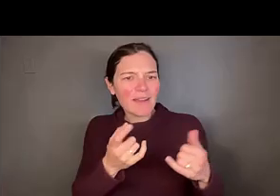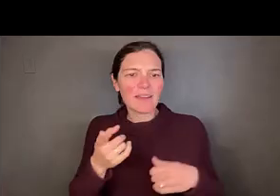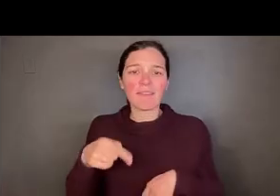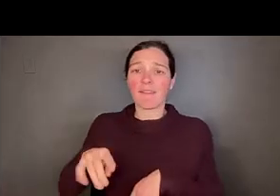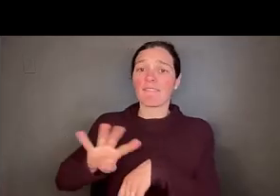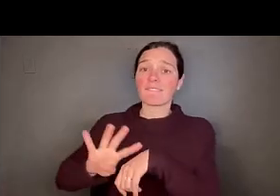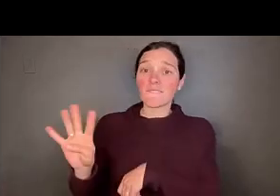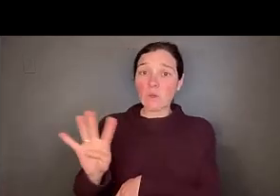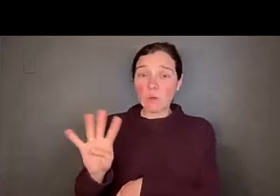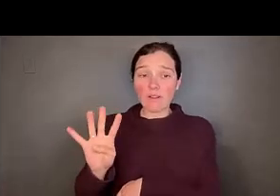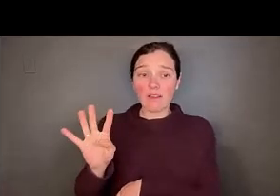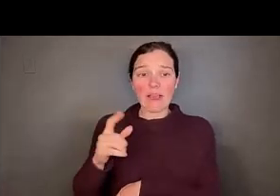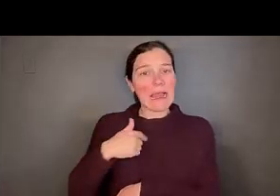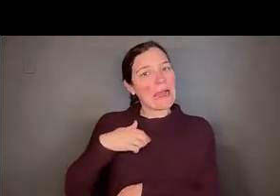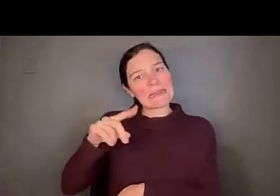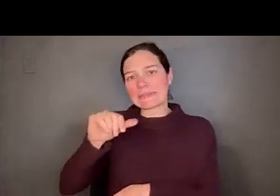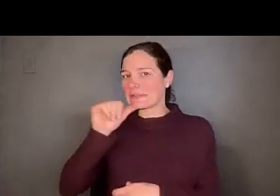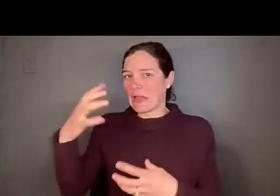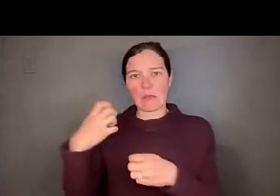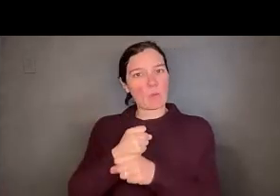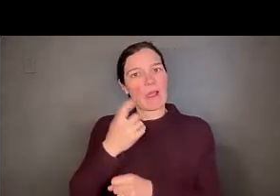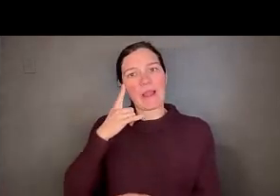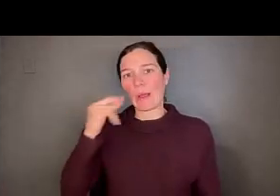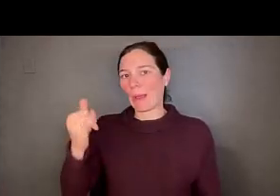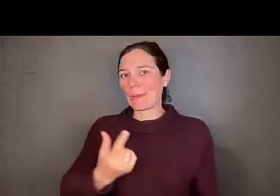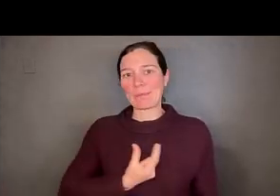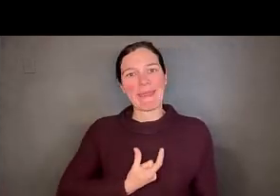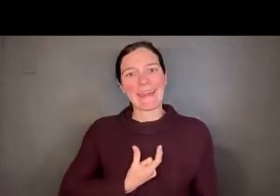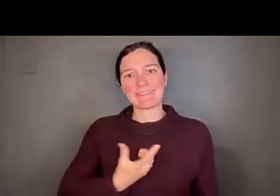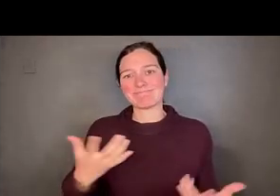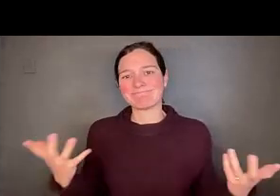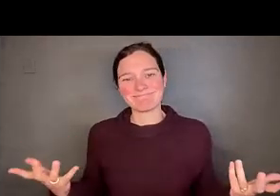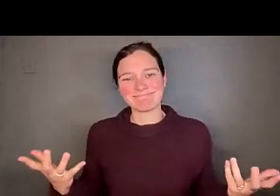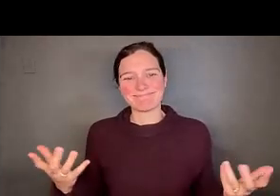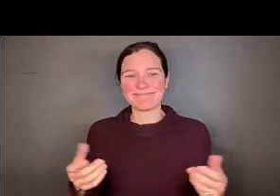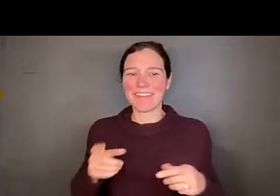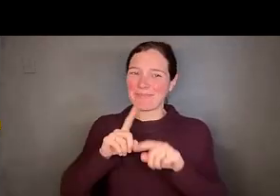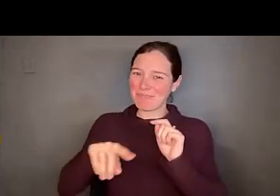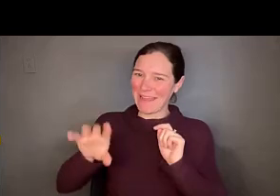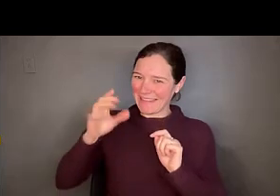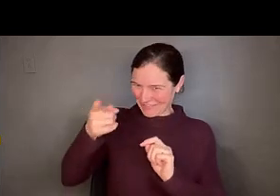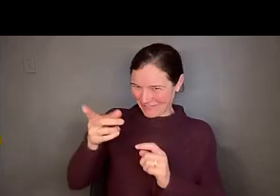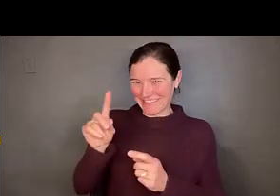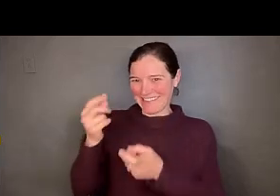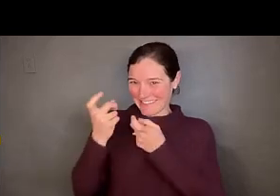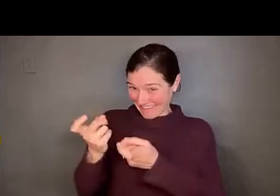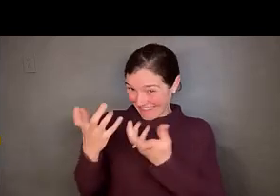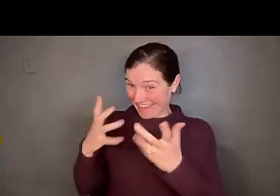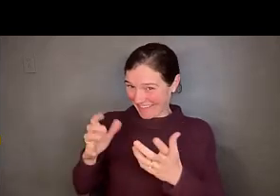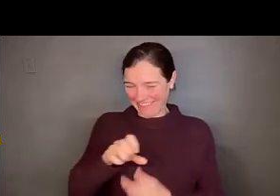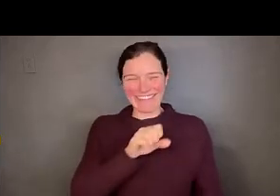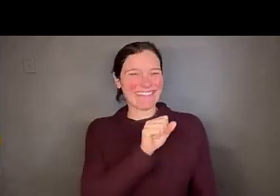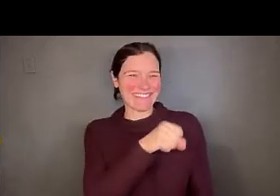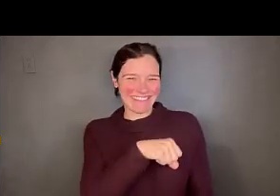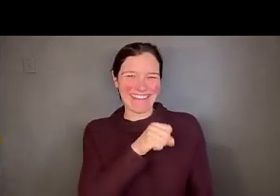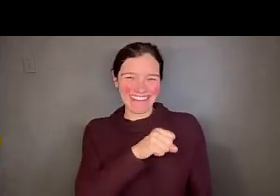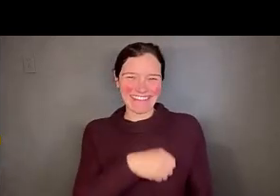4 o'clock and I didn't win a gold medal. But I heard you got in a run of skiing already?